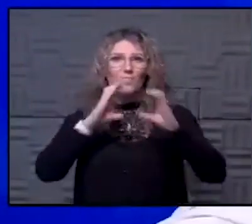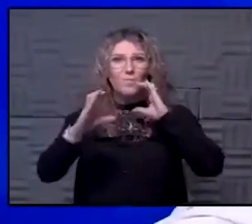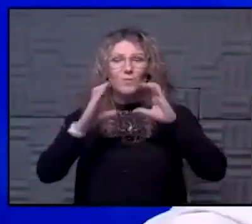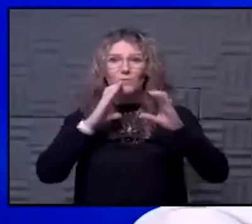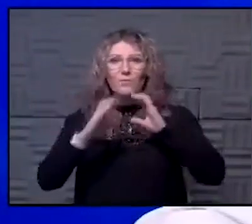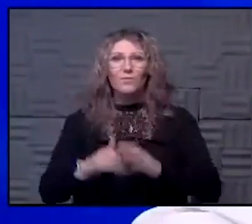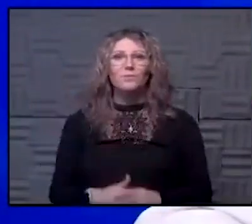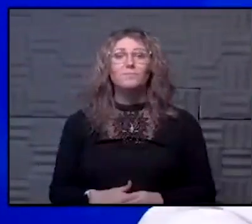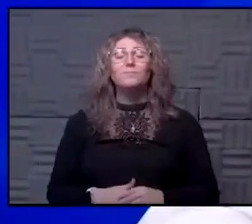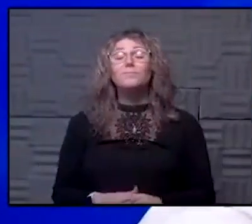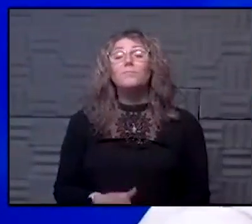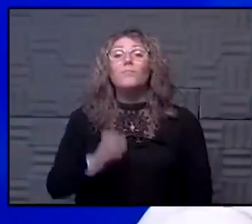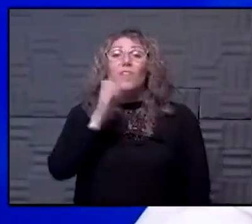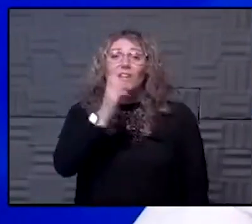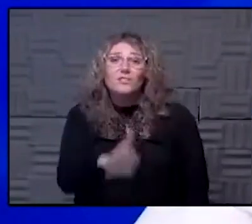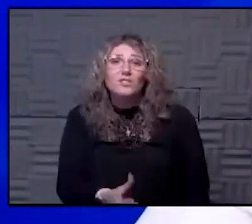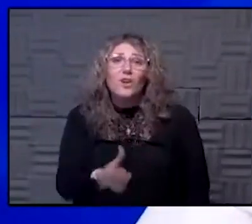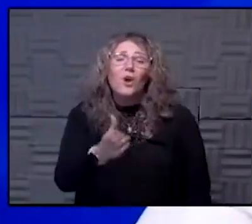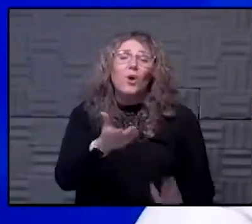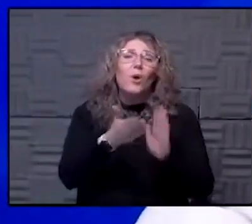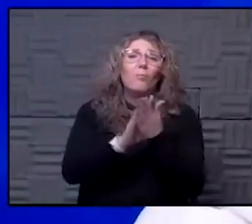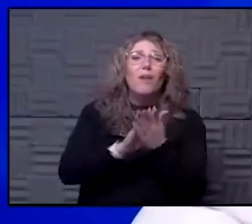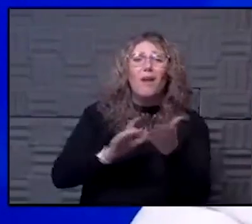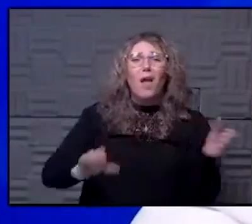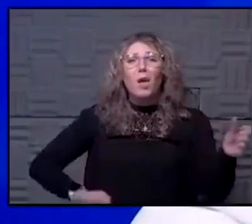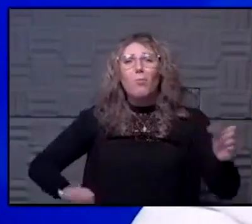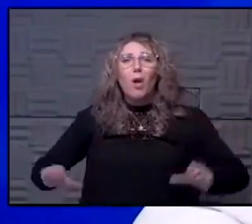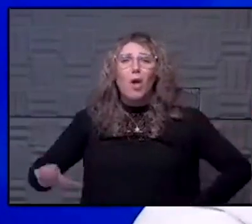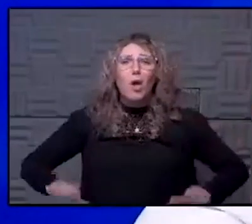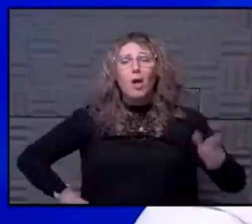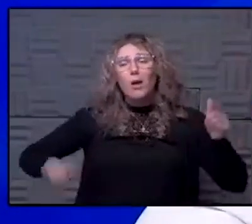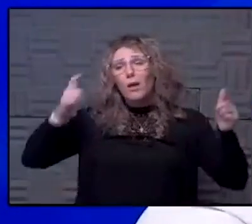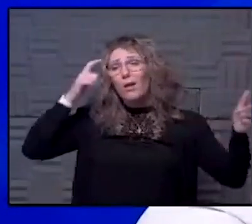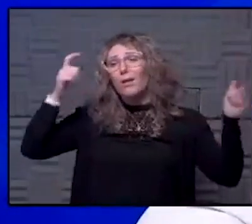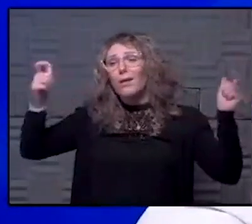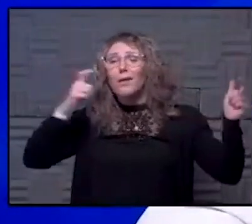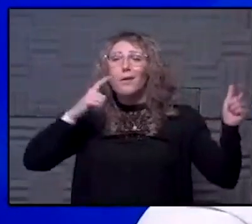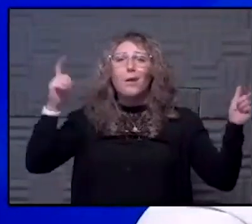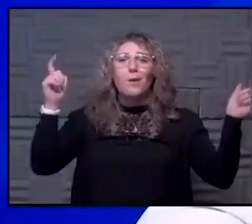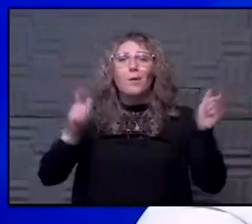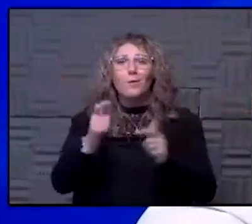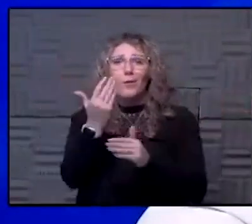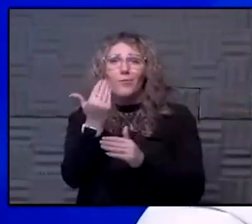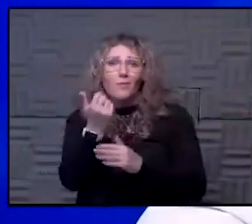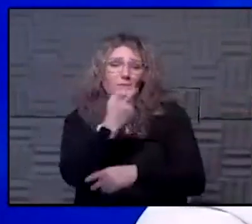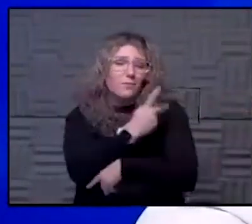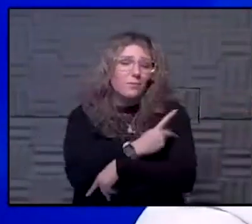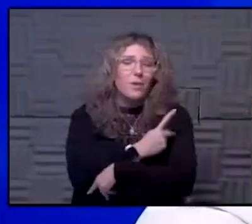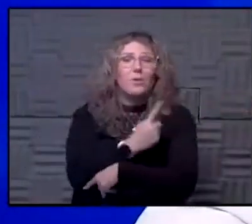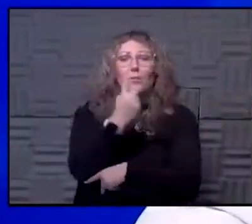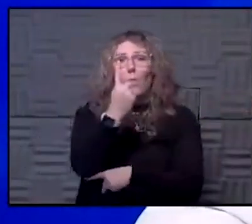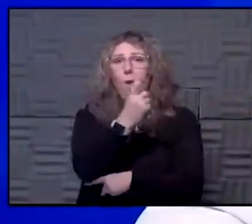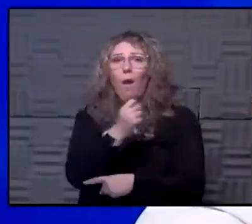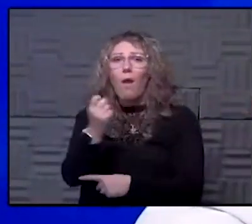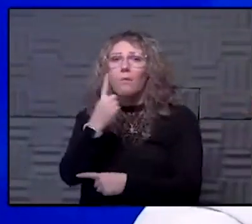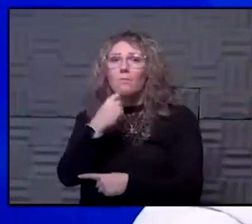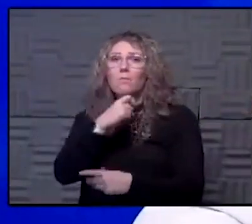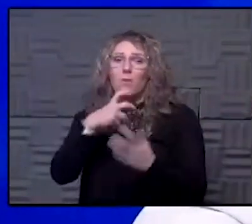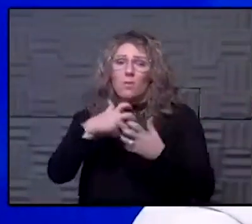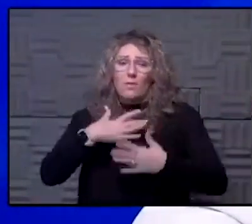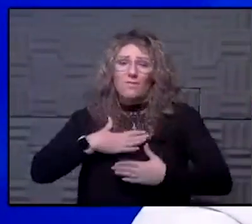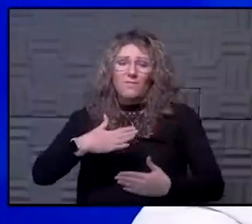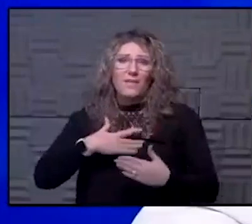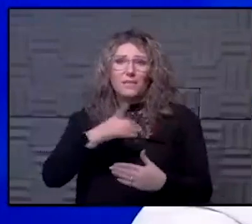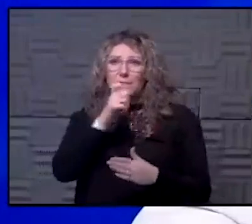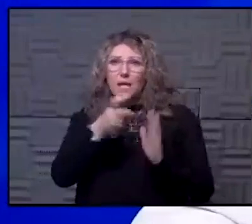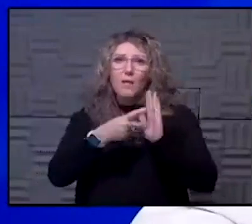conversation. Don't get cocky out there. Just because we're down to 15 patients and only one on the ventilator doesn't mean it's time